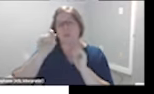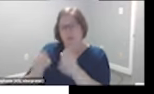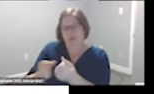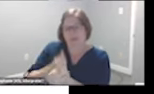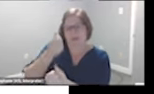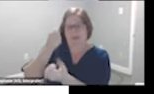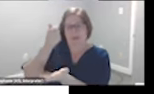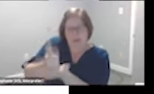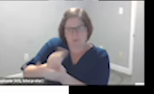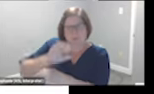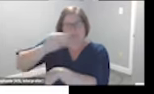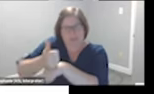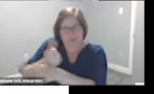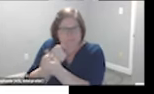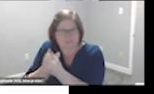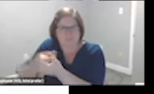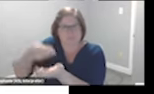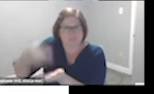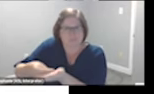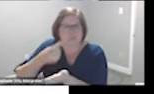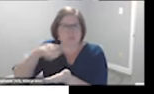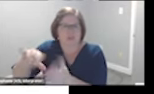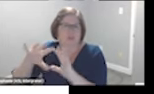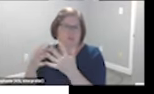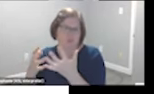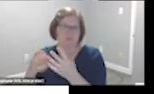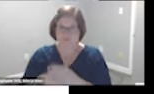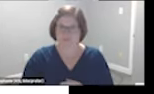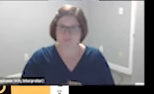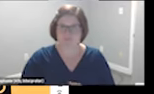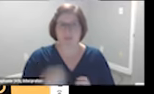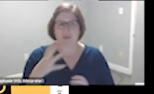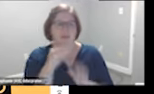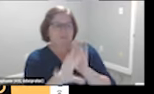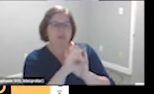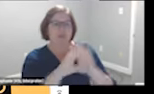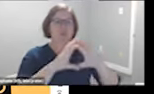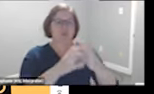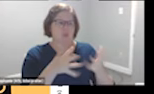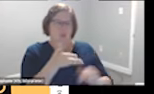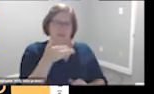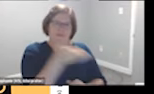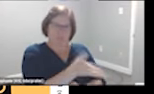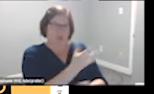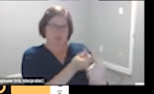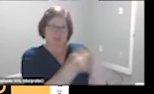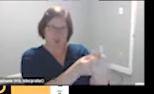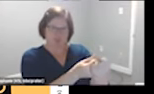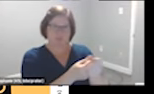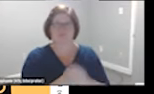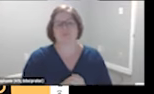that group. And you can also support groups that do exist. So I'm going to end by tying this back